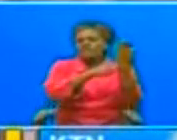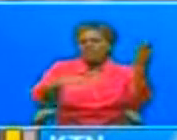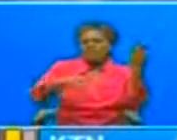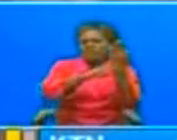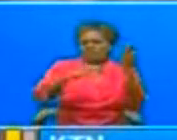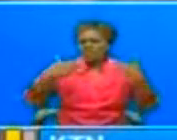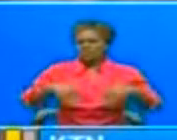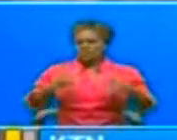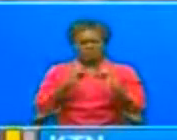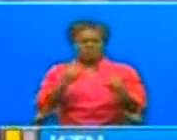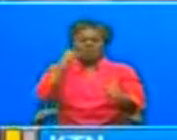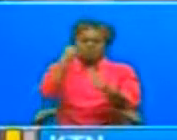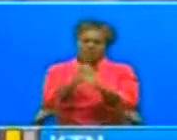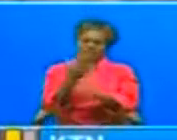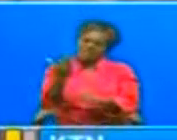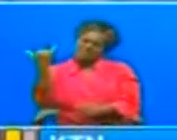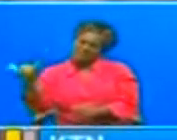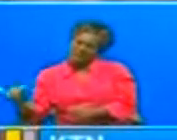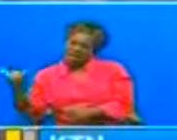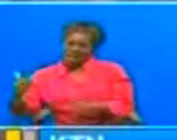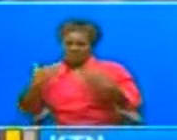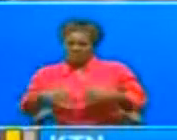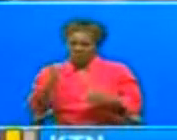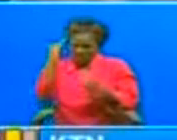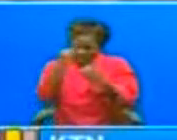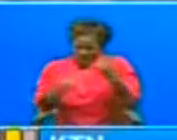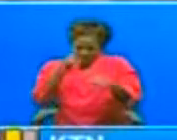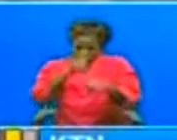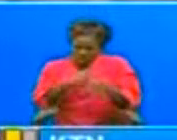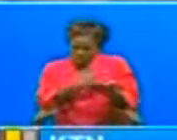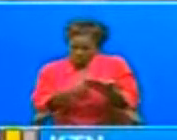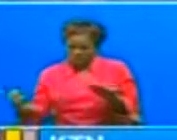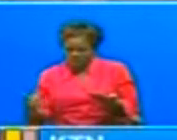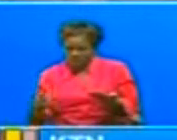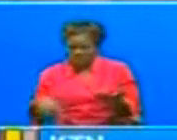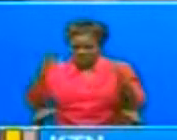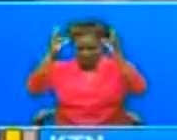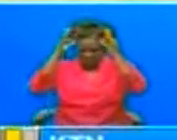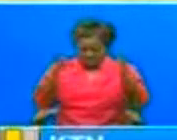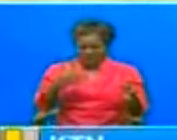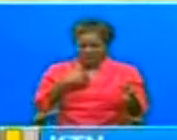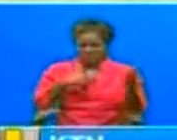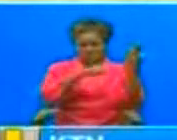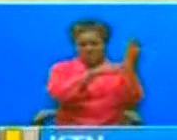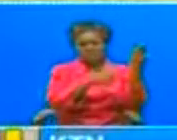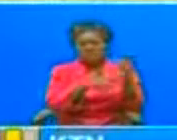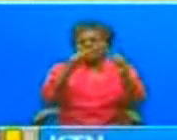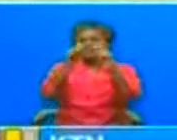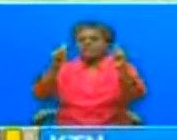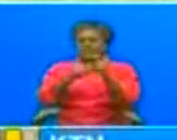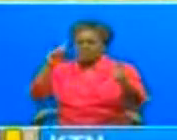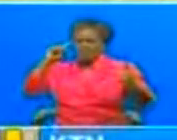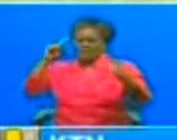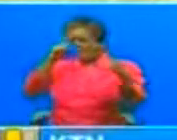think we are working on young boys. By the end of this week, we'll be through. We'll sign about 8 players. The team's ambition